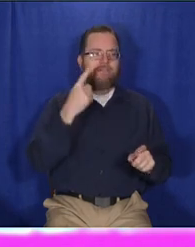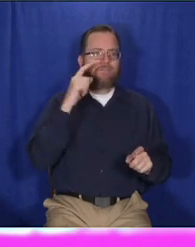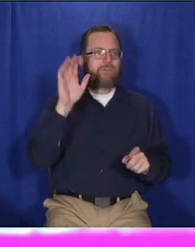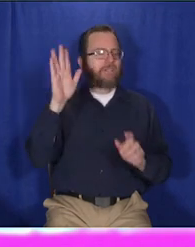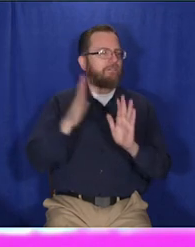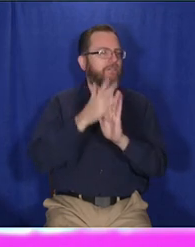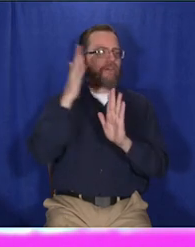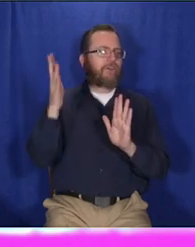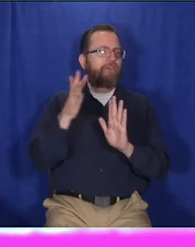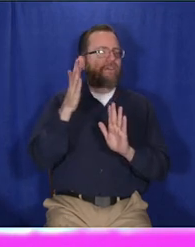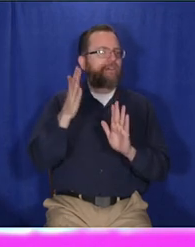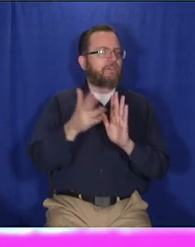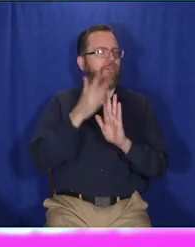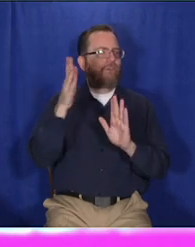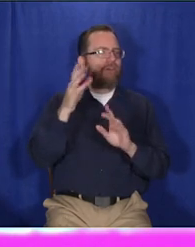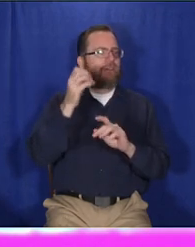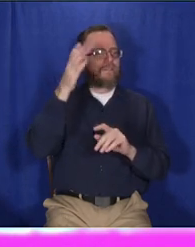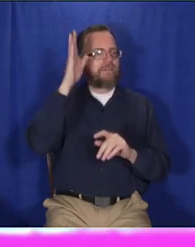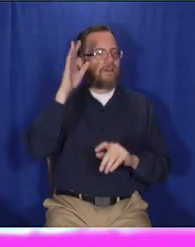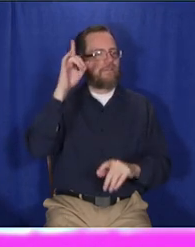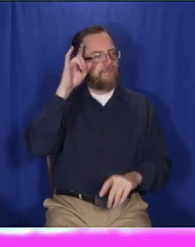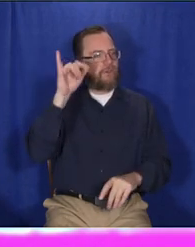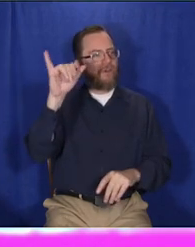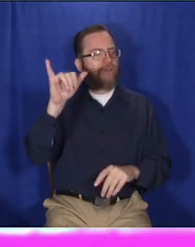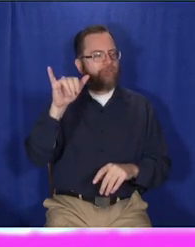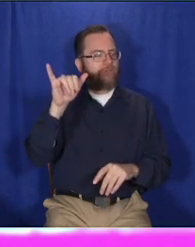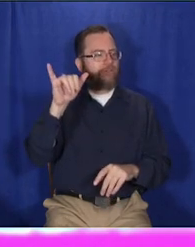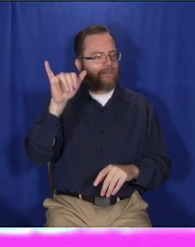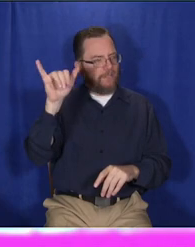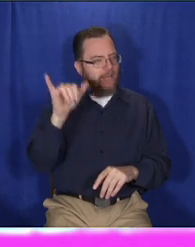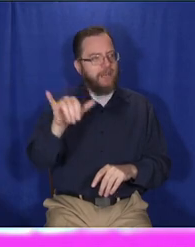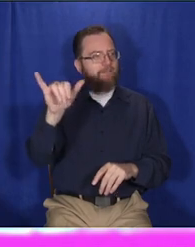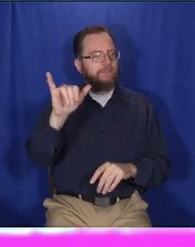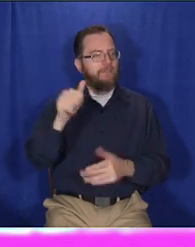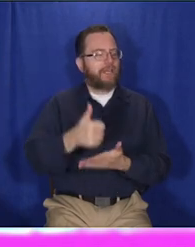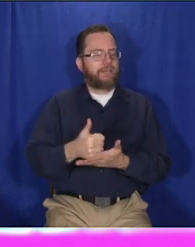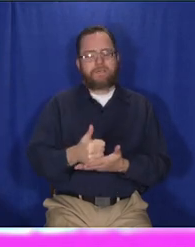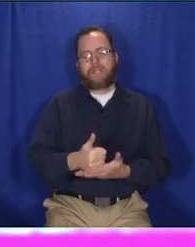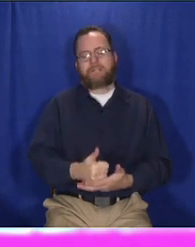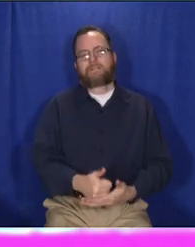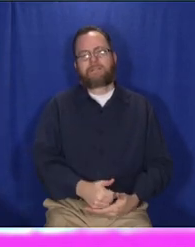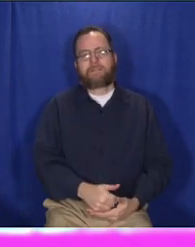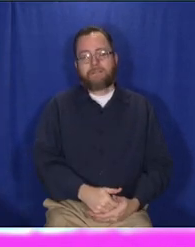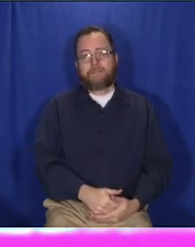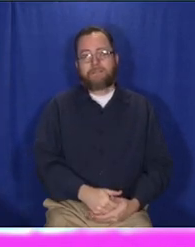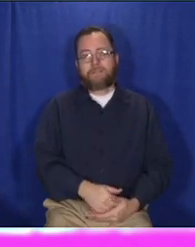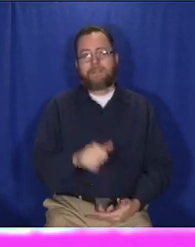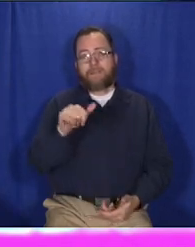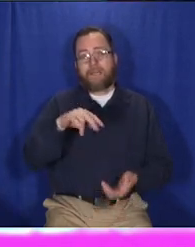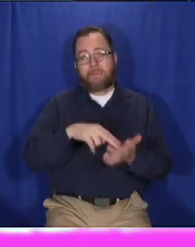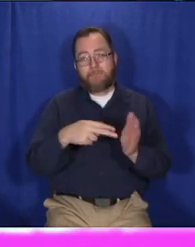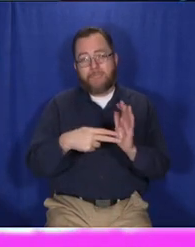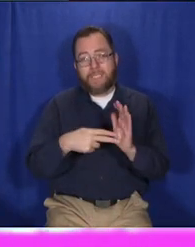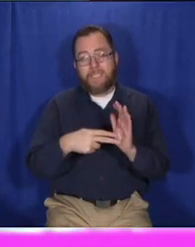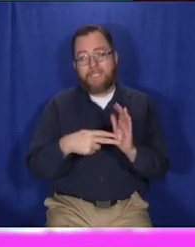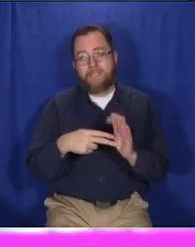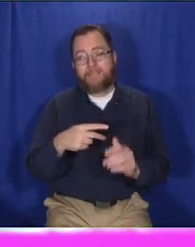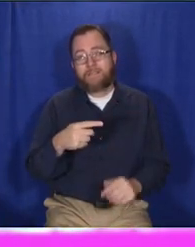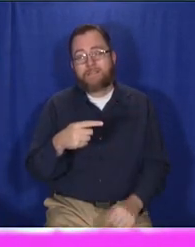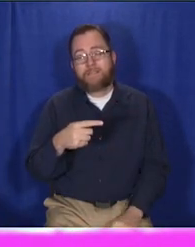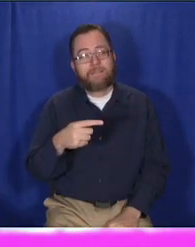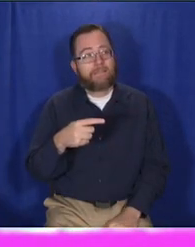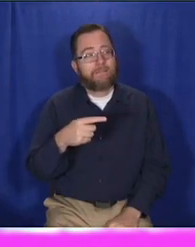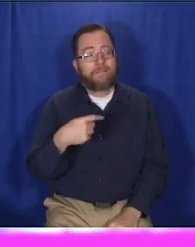ever. Amen. Here's what that means. Here's what that means. You and I have experienced